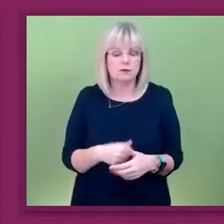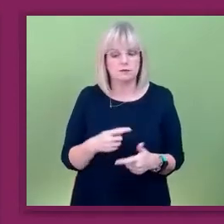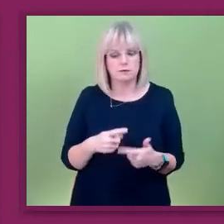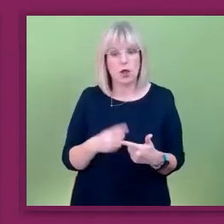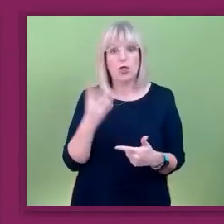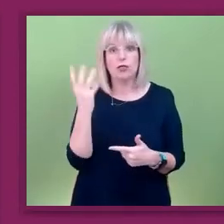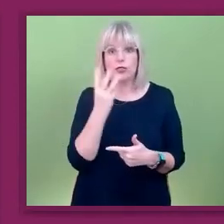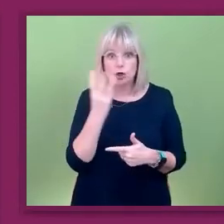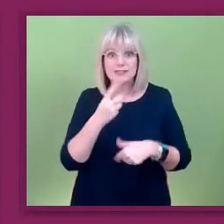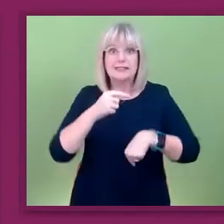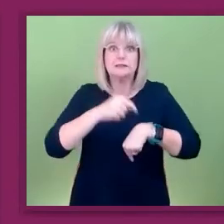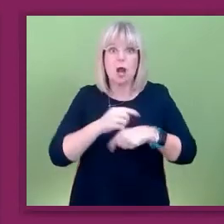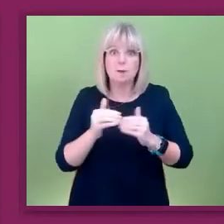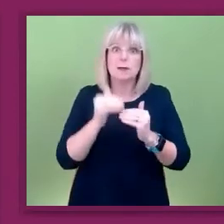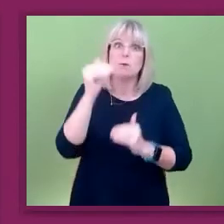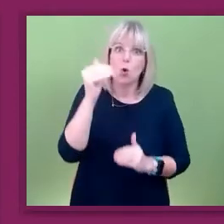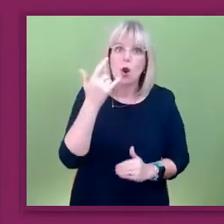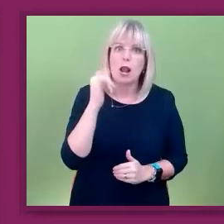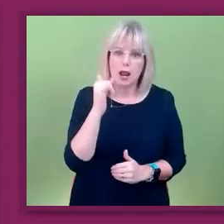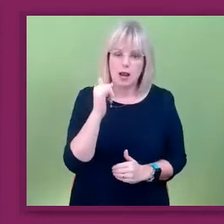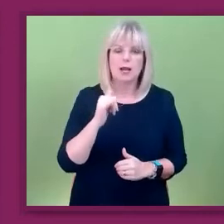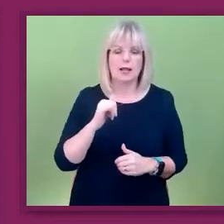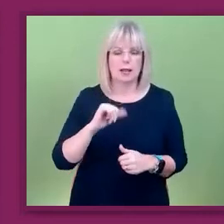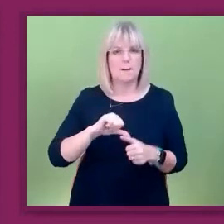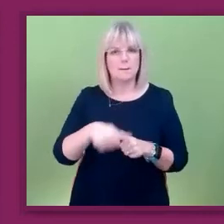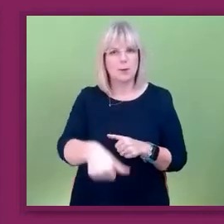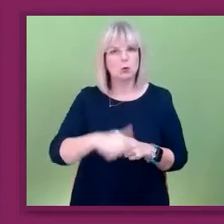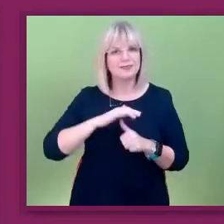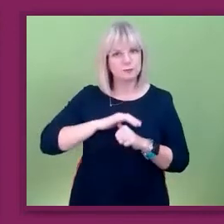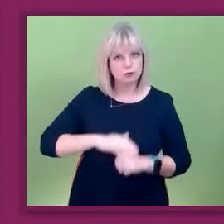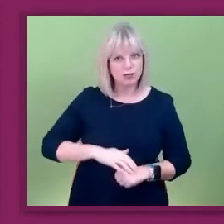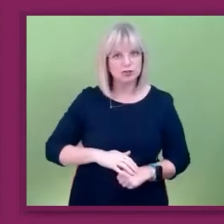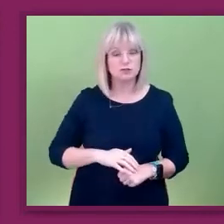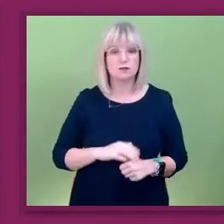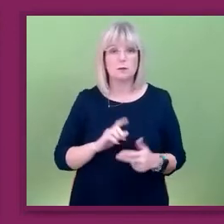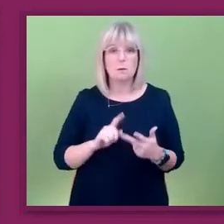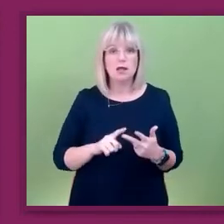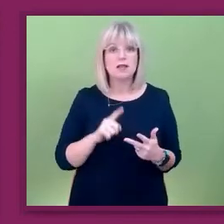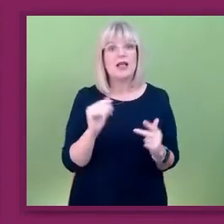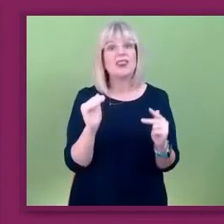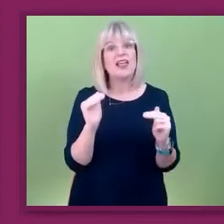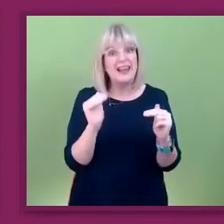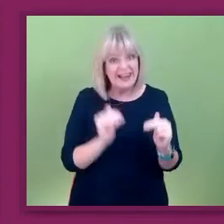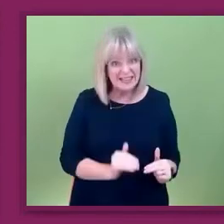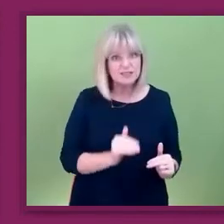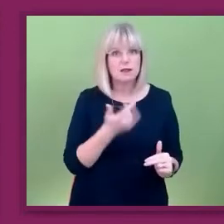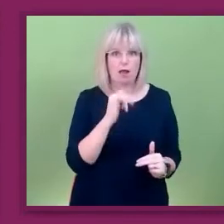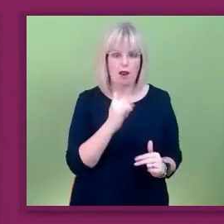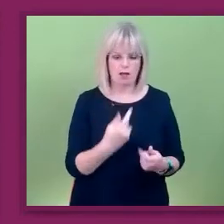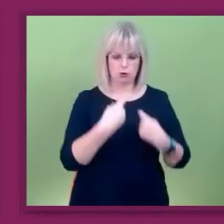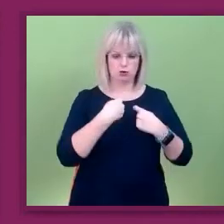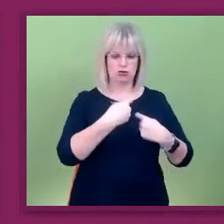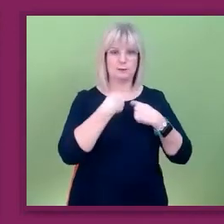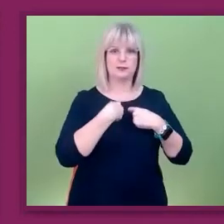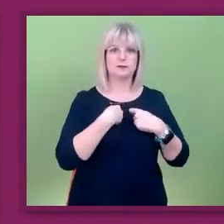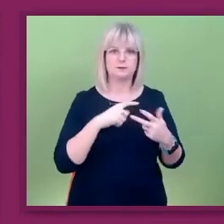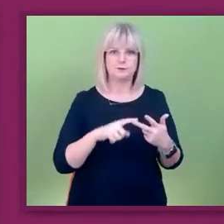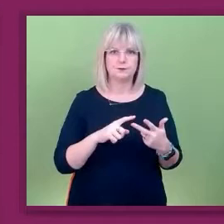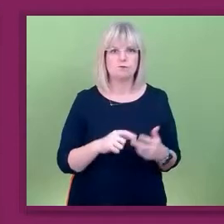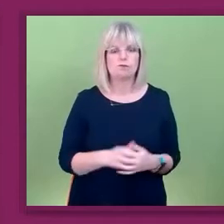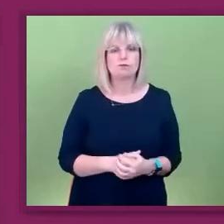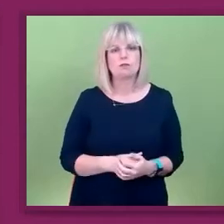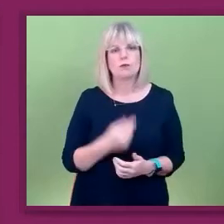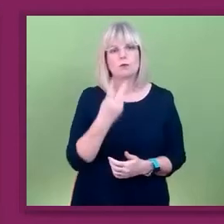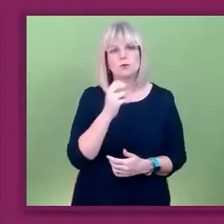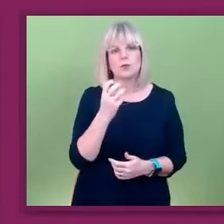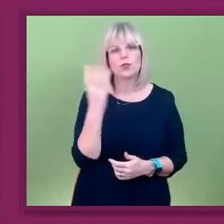and also the least likely to have treatment for this as well. And actually, 2013, a study found that Black mothers were